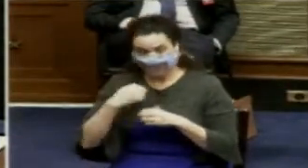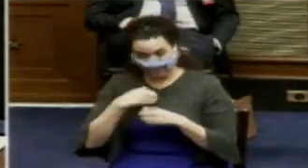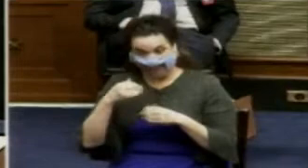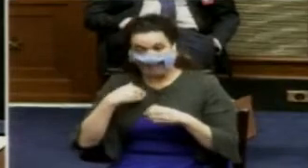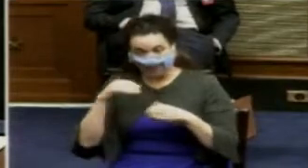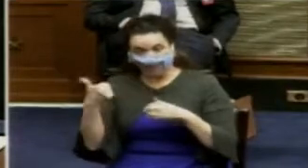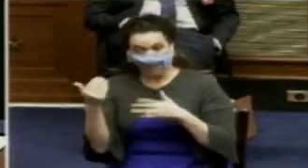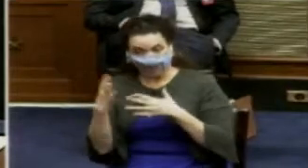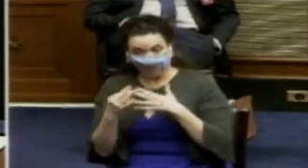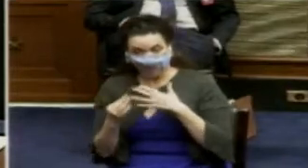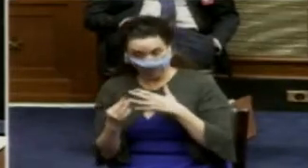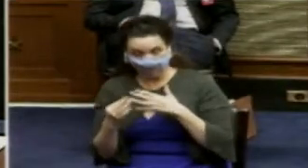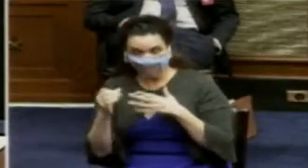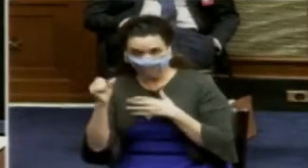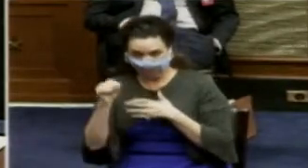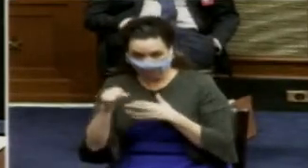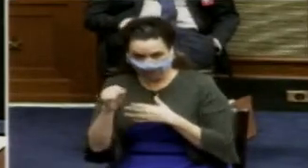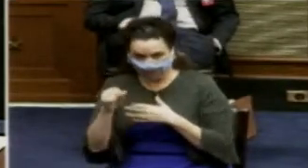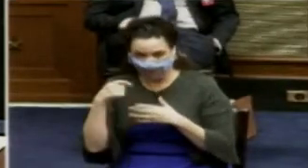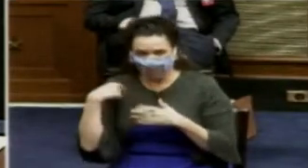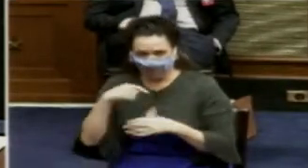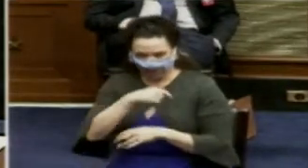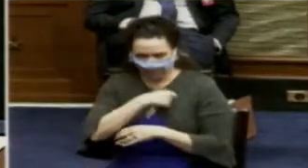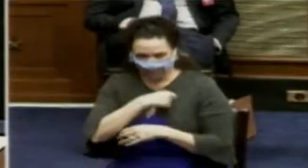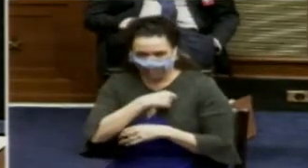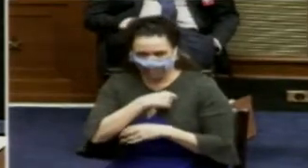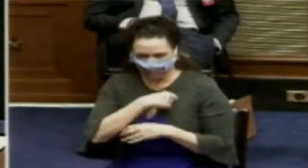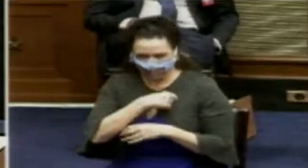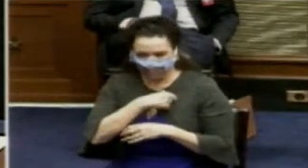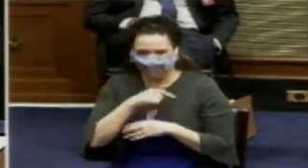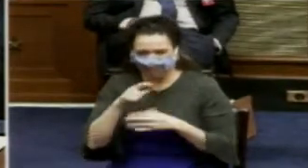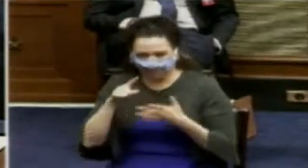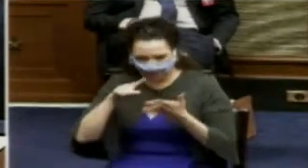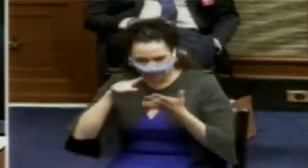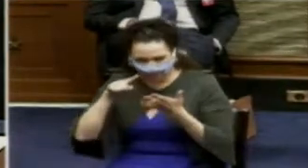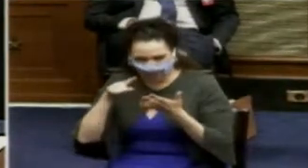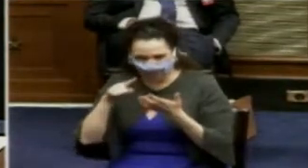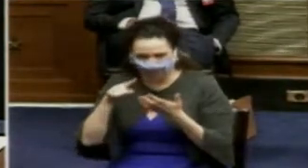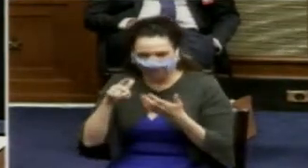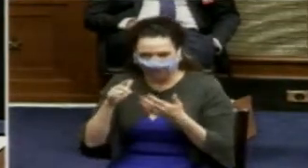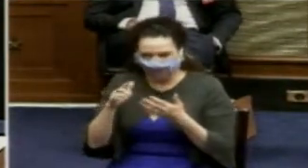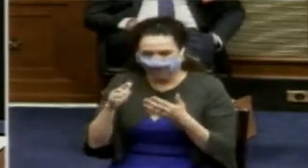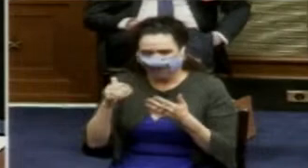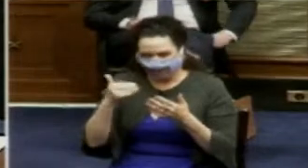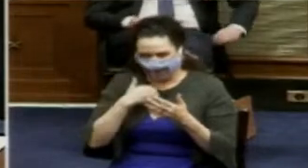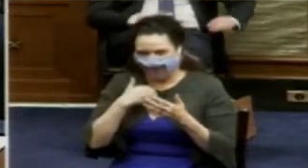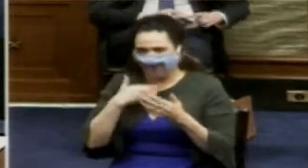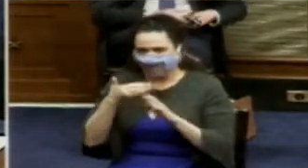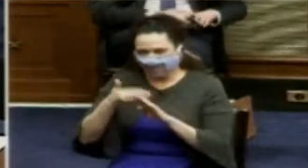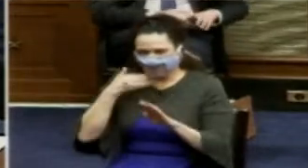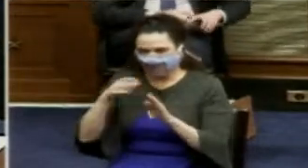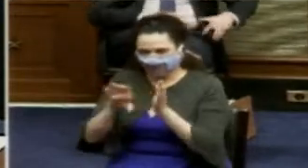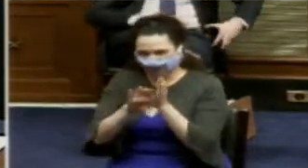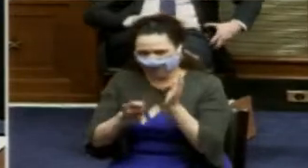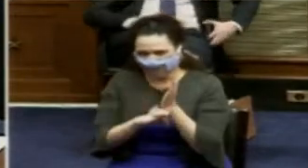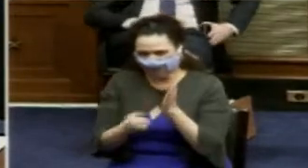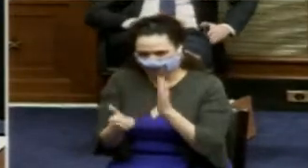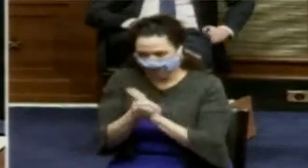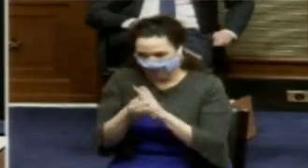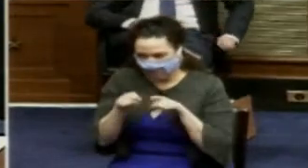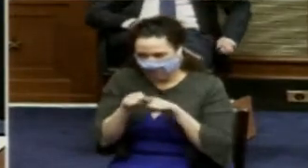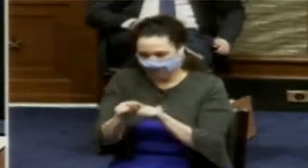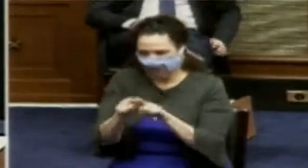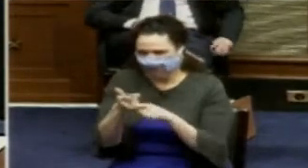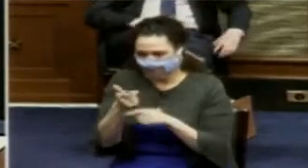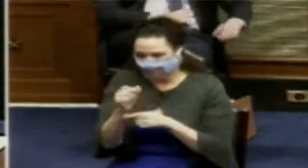and they've certainly been explored in the past. There was previously a constitutional amendment in the 1970s